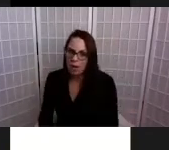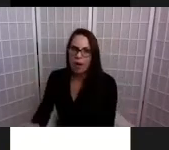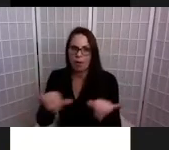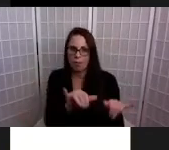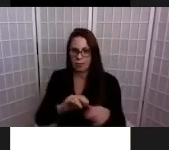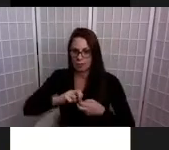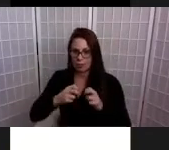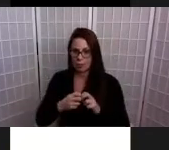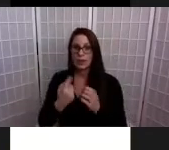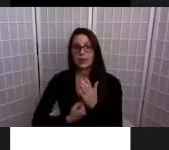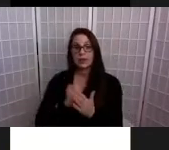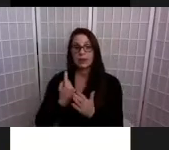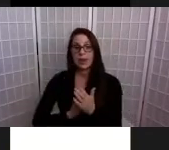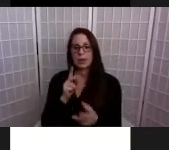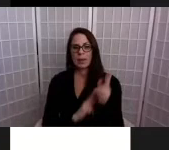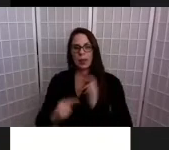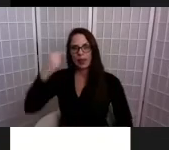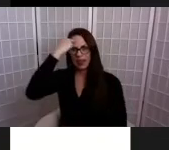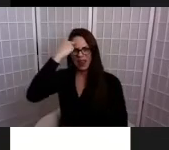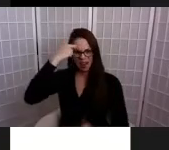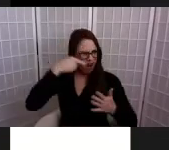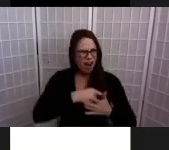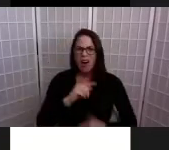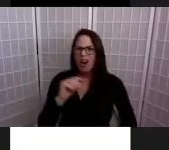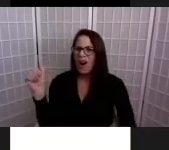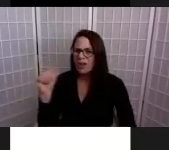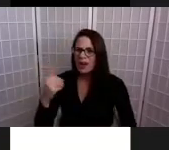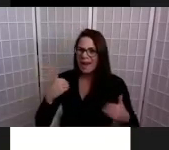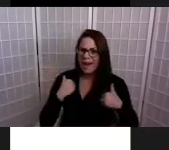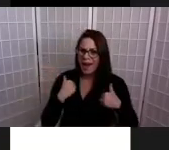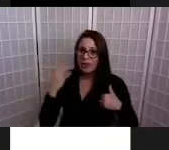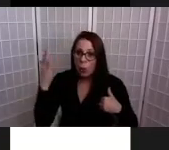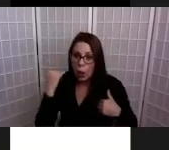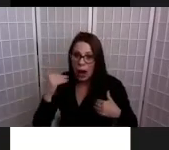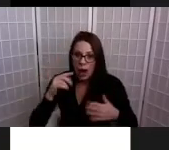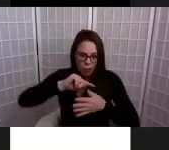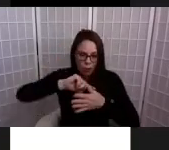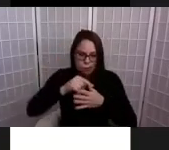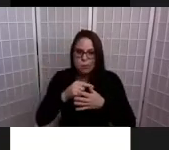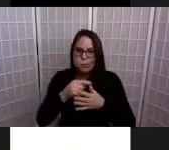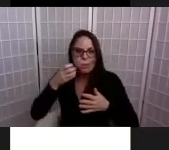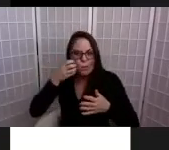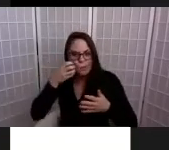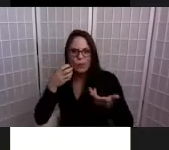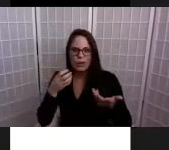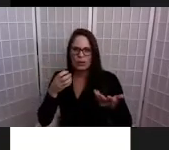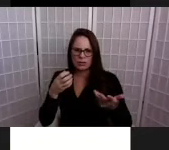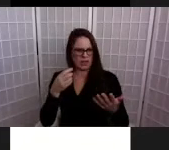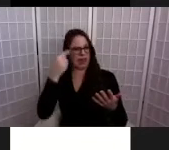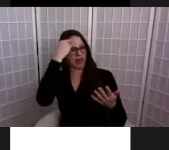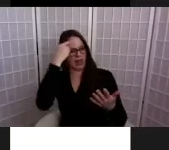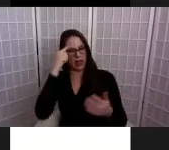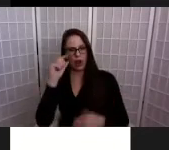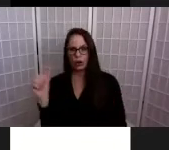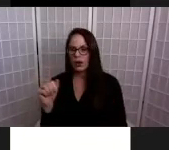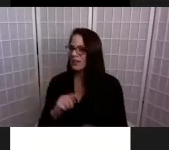can sometimes people think they're getting arthritis because they'll have a big bump there. It'll be swollen and it can be confused with arthritis, but it's